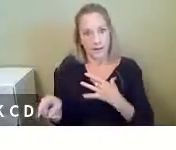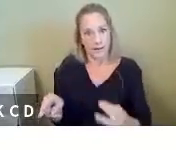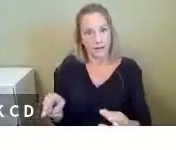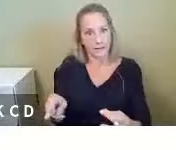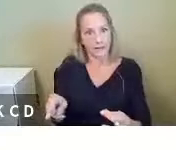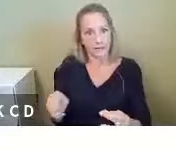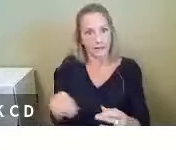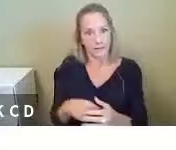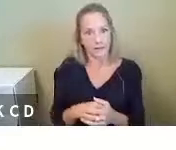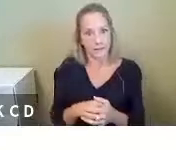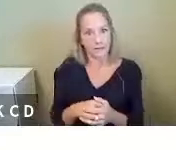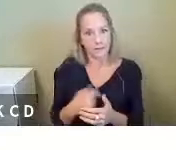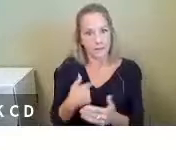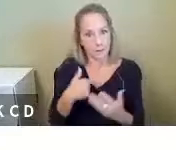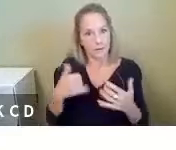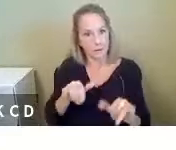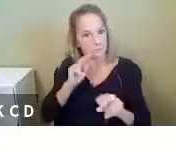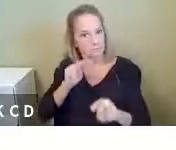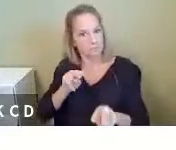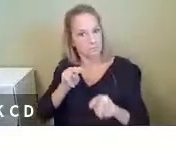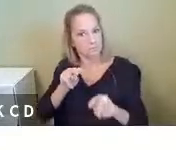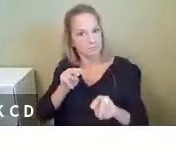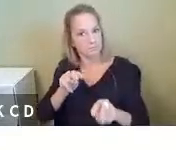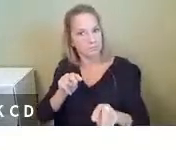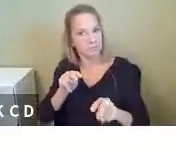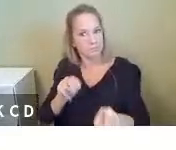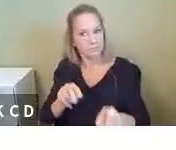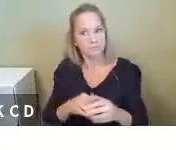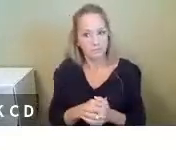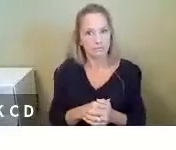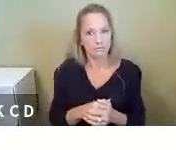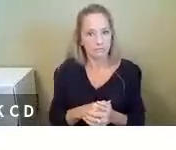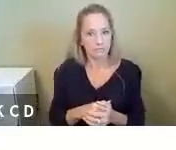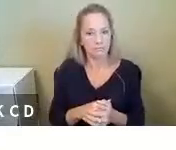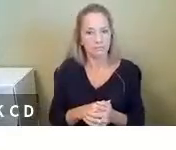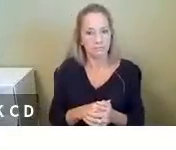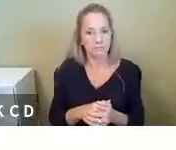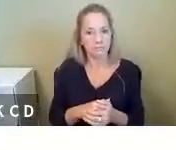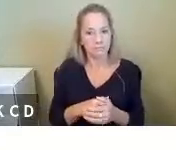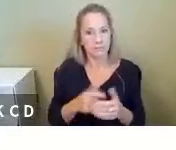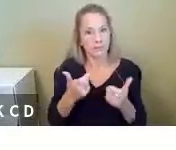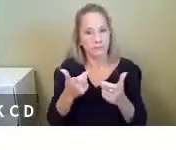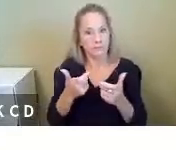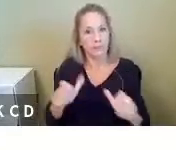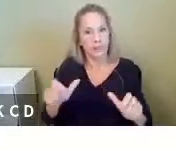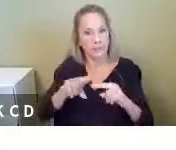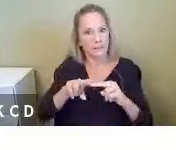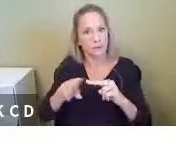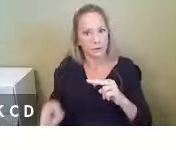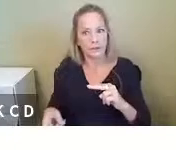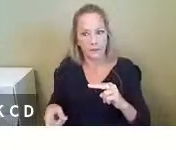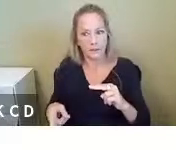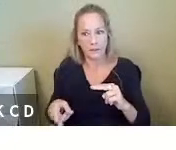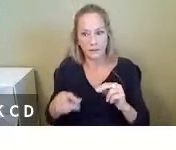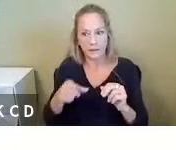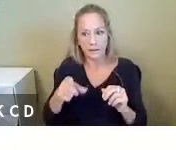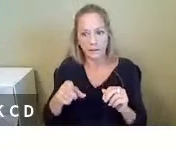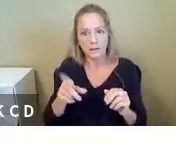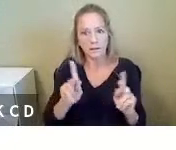So we're going to keep our eye on it. We also have another sharp decrease has happened among